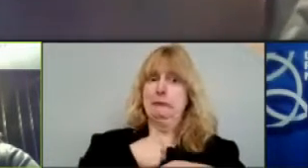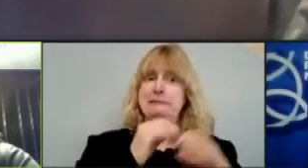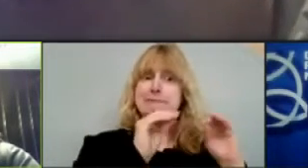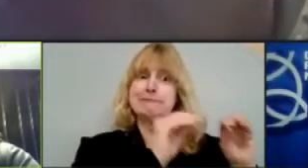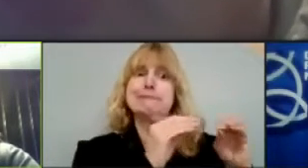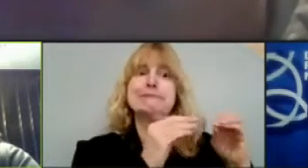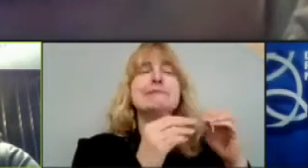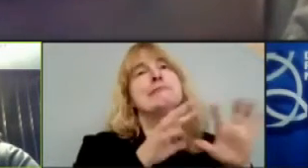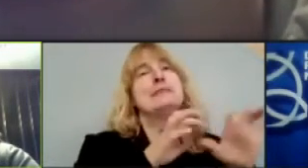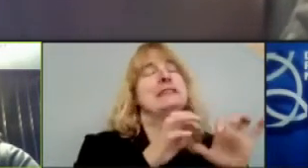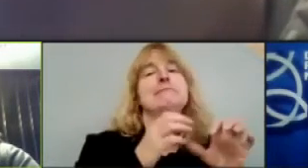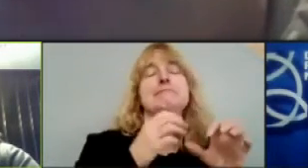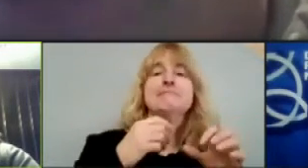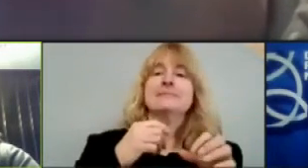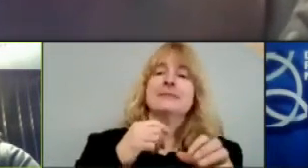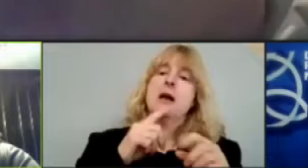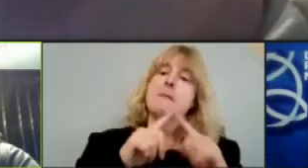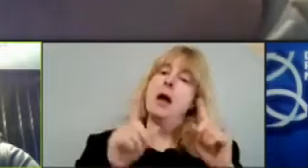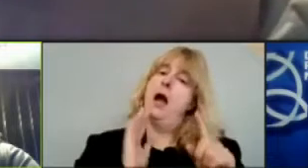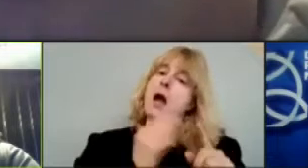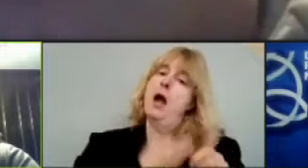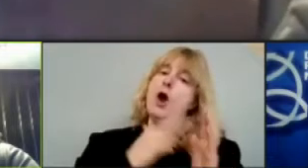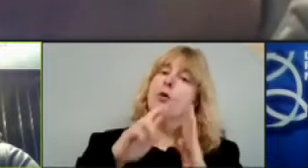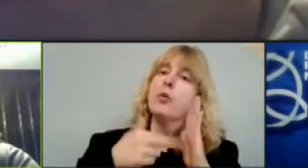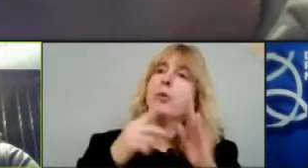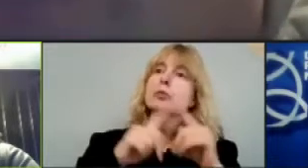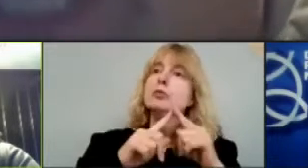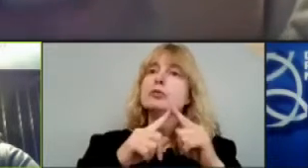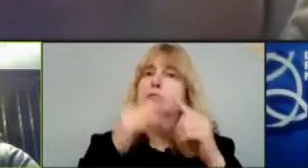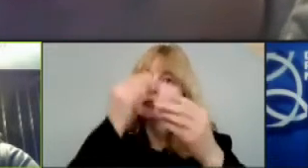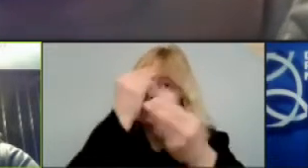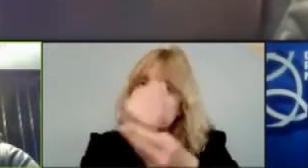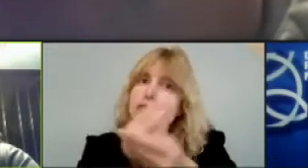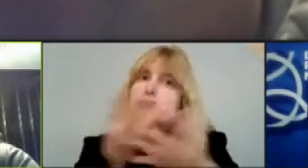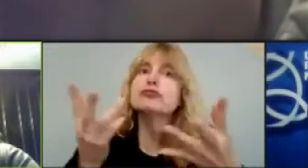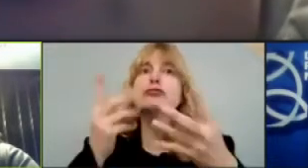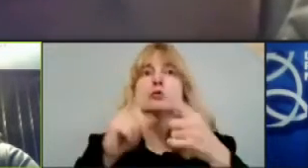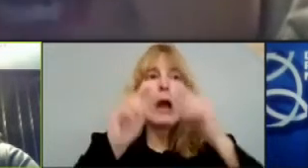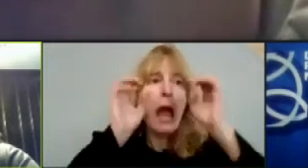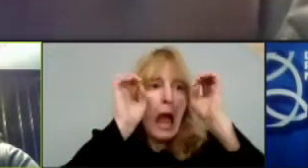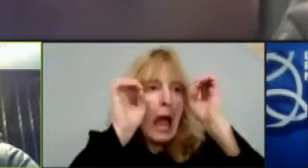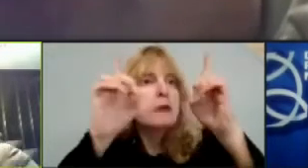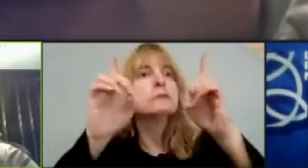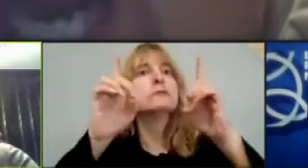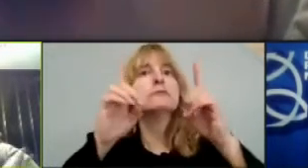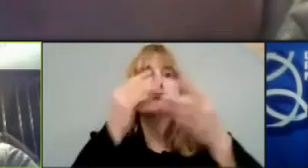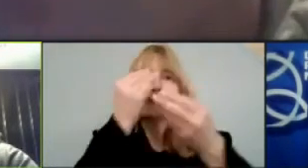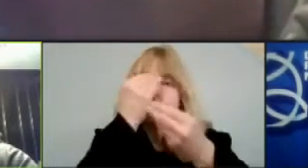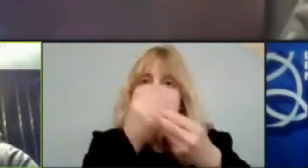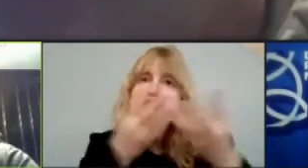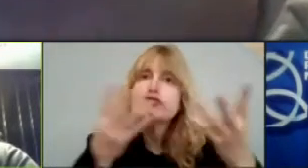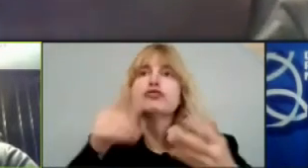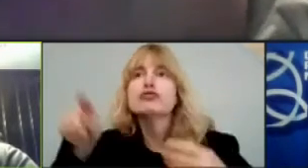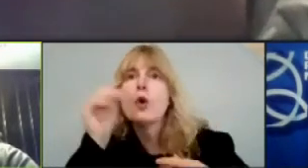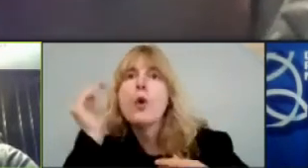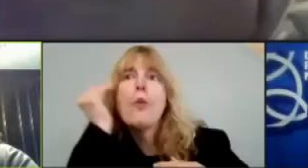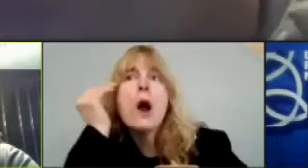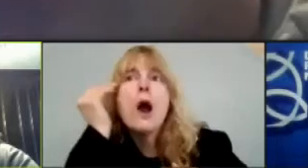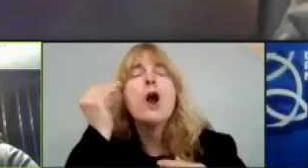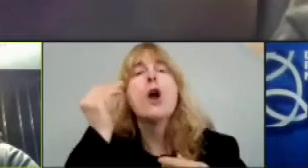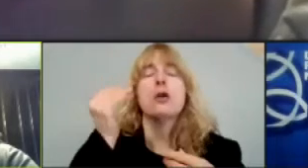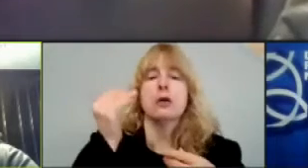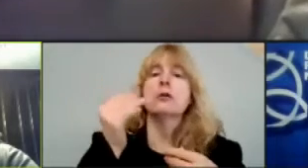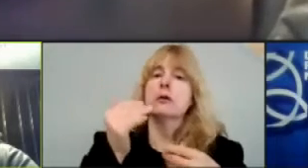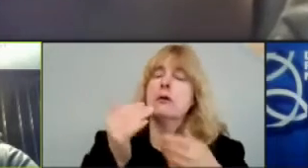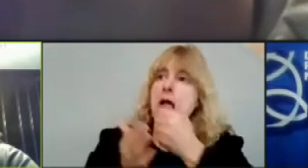it's our role to create awareness, educate everyone about it, to help the health department